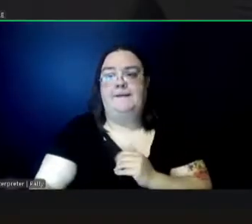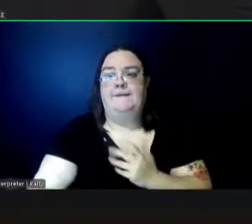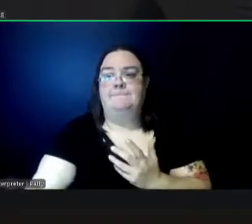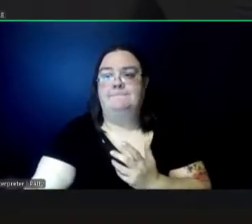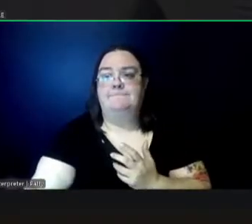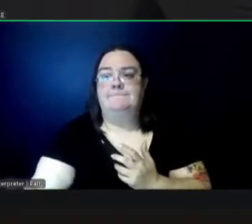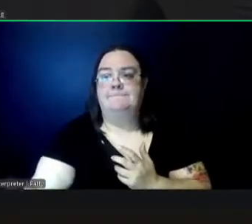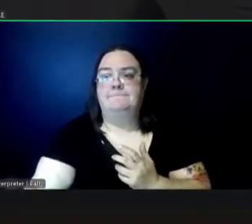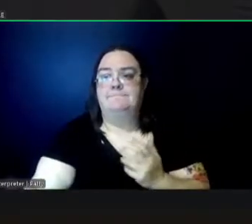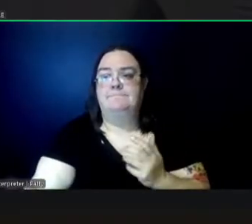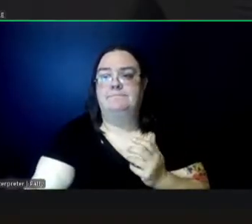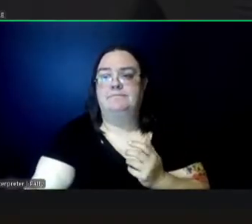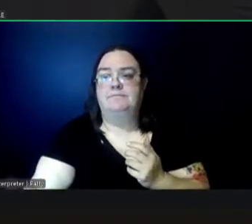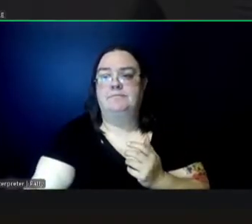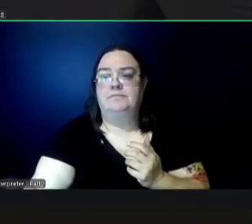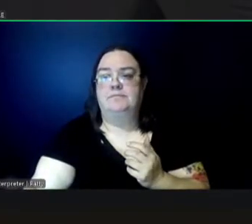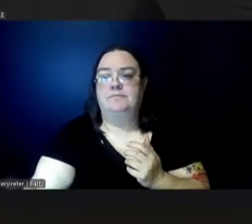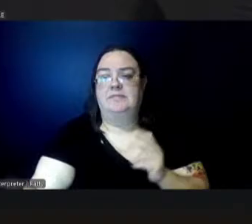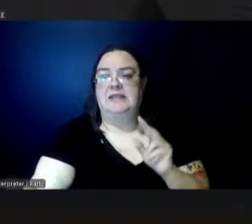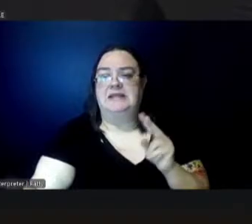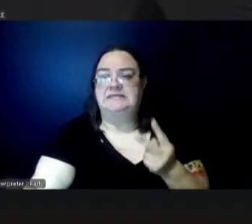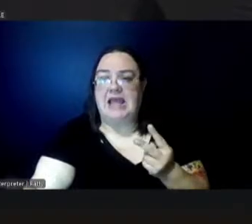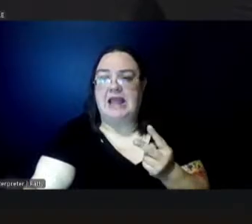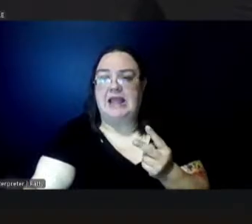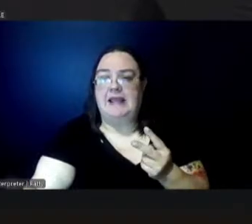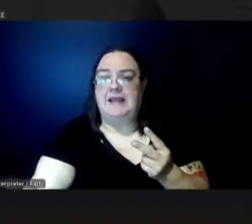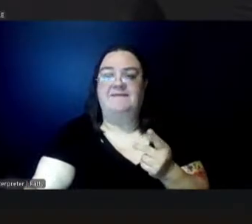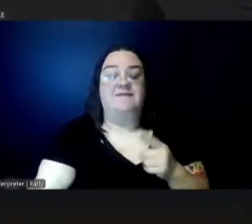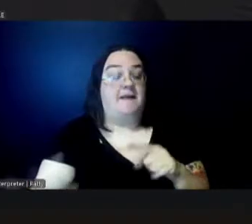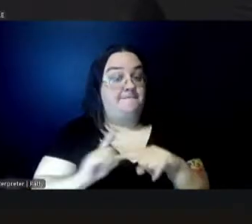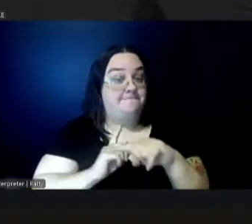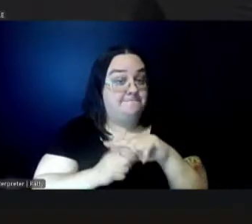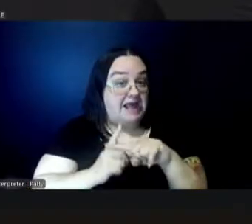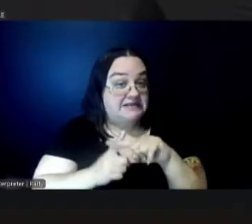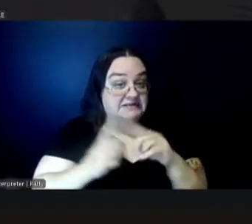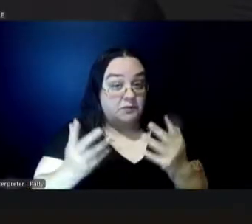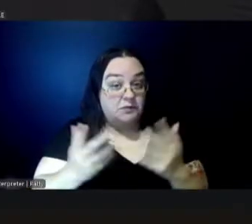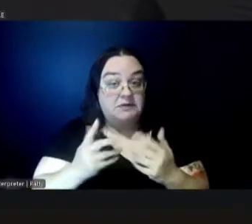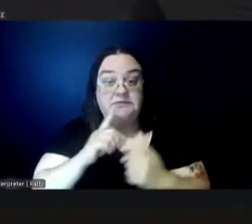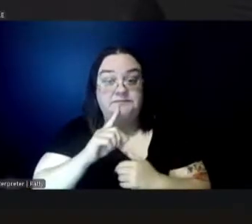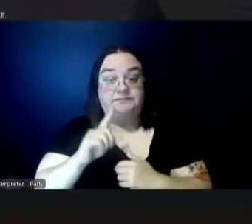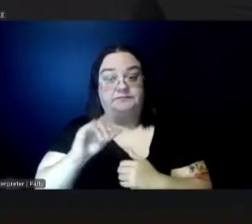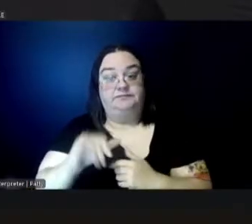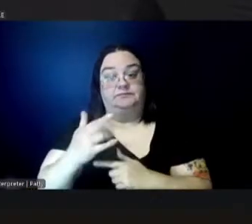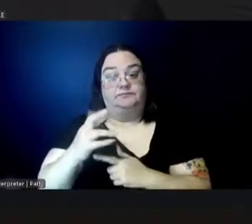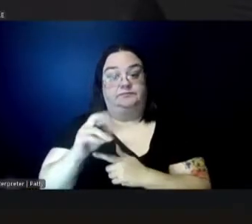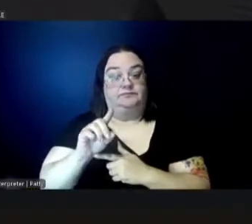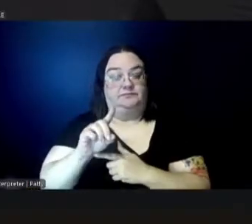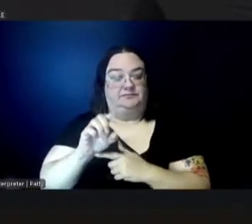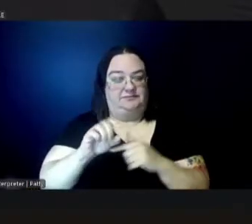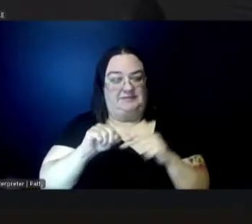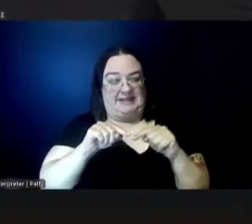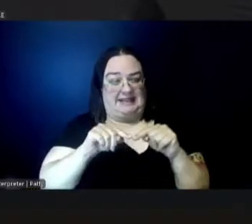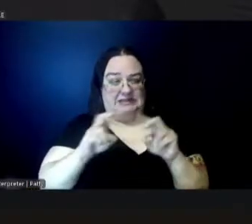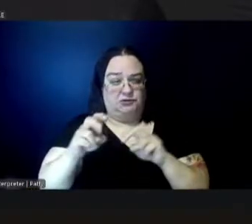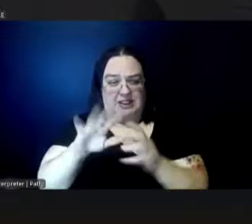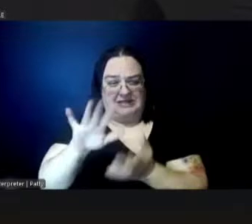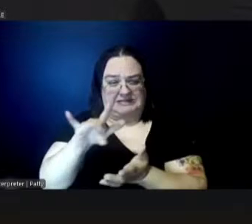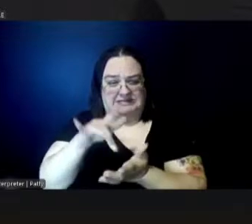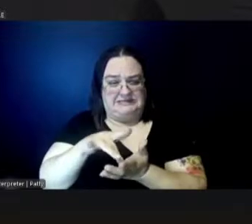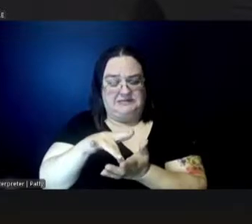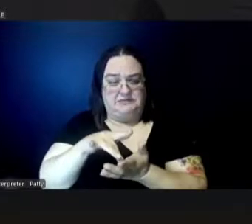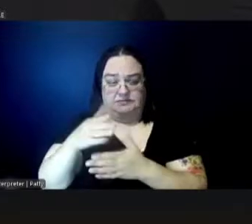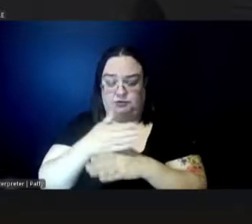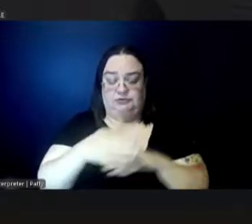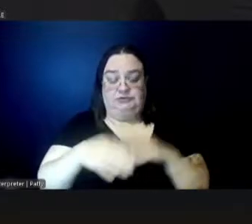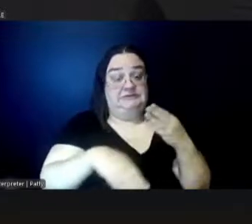The second bit of positive is the grade issue at that center inlet between the soccer fields